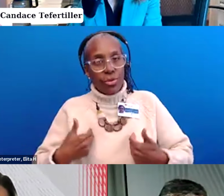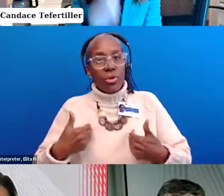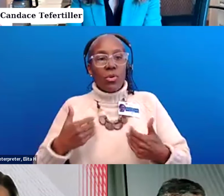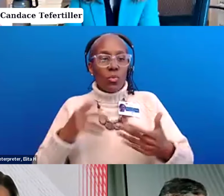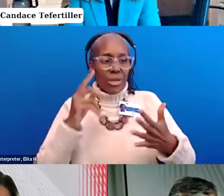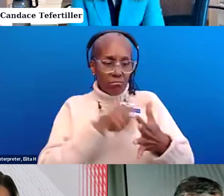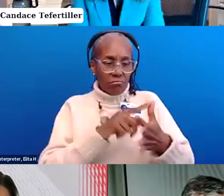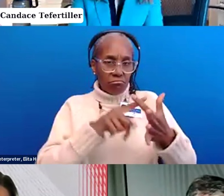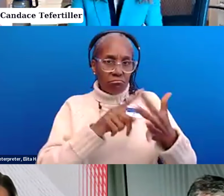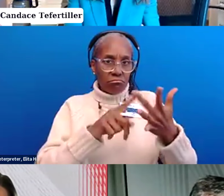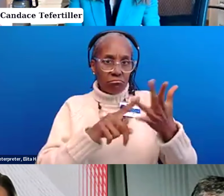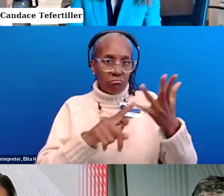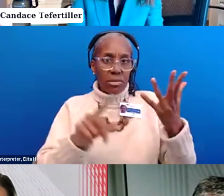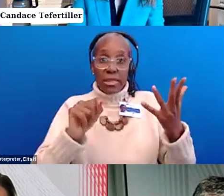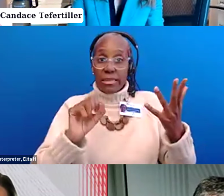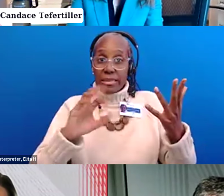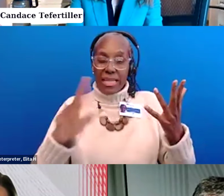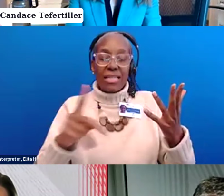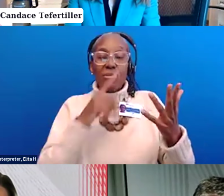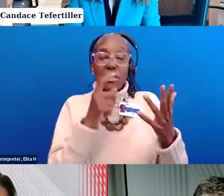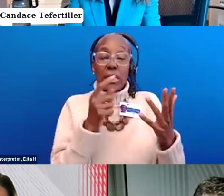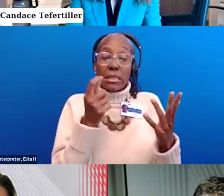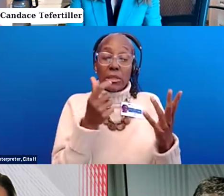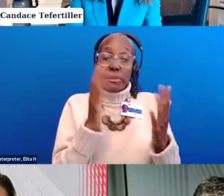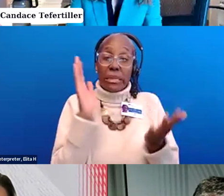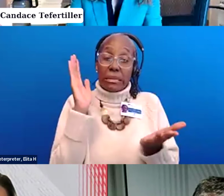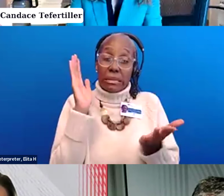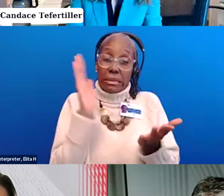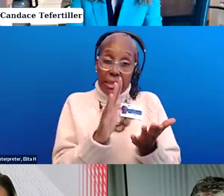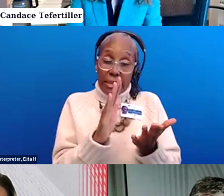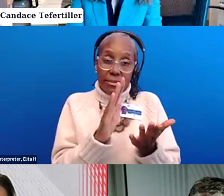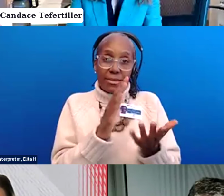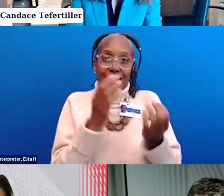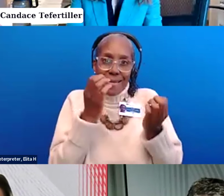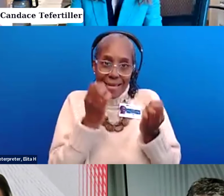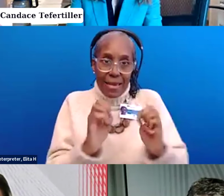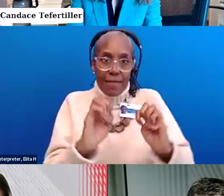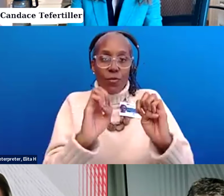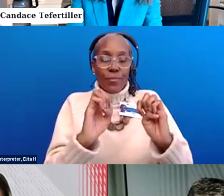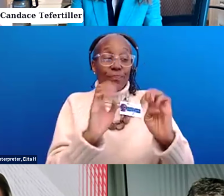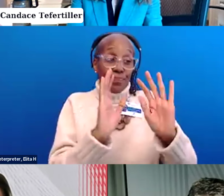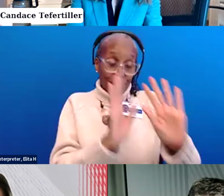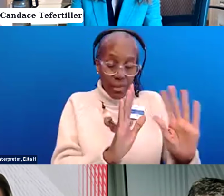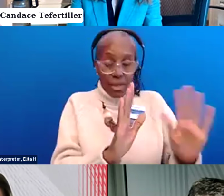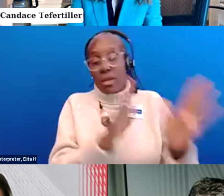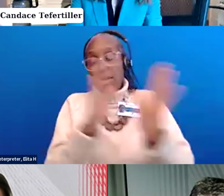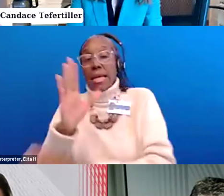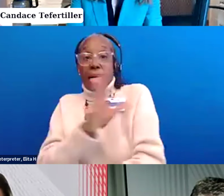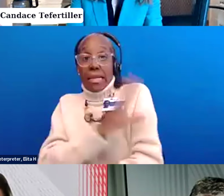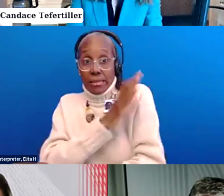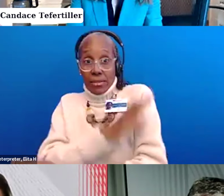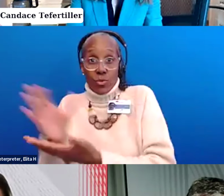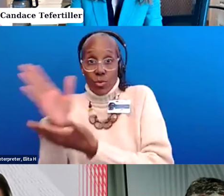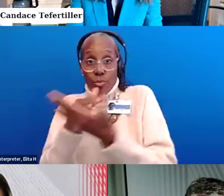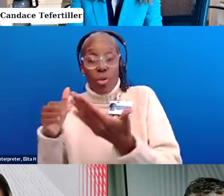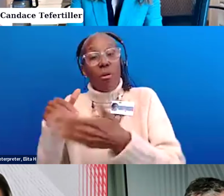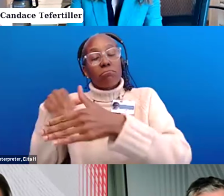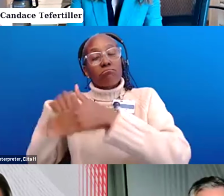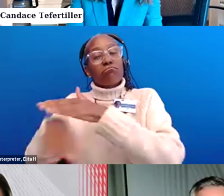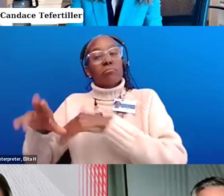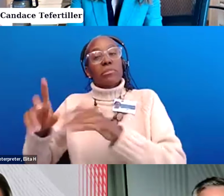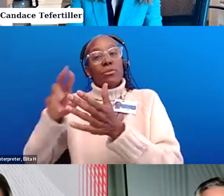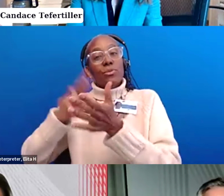of these tasks because they require just a little bit less effort. On a clinical side, I went into this